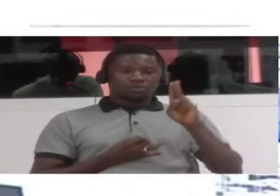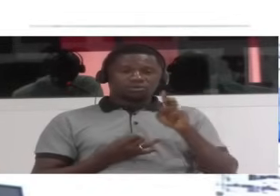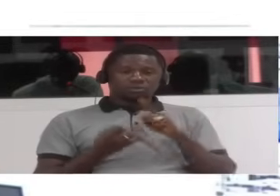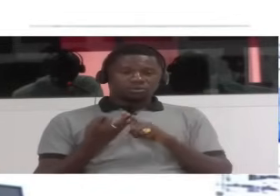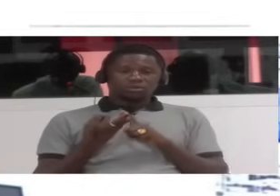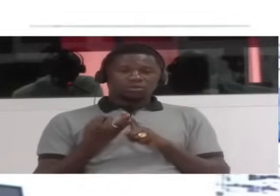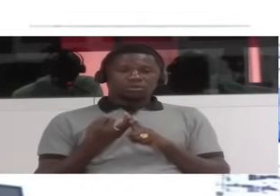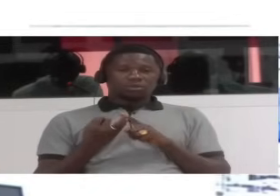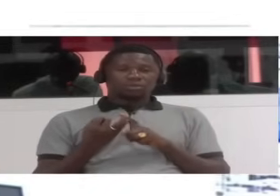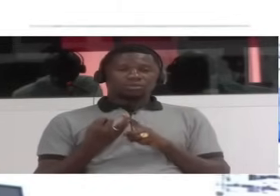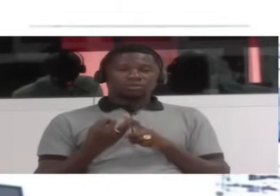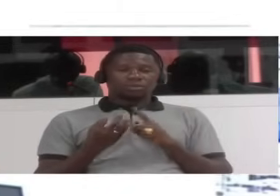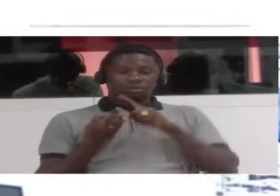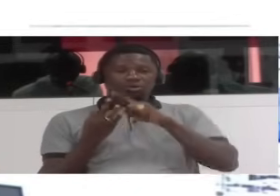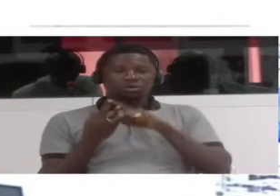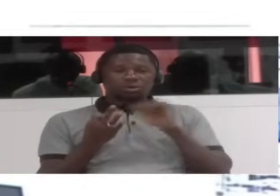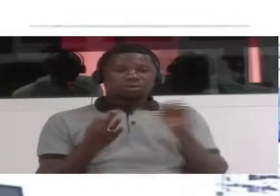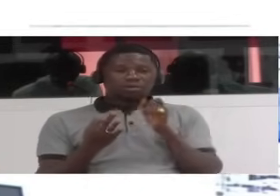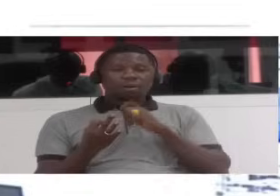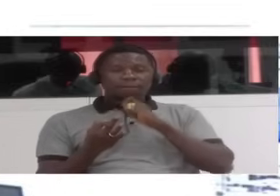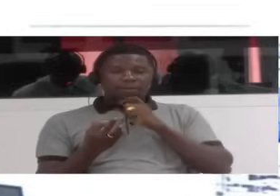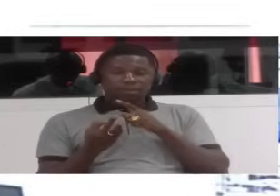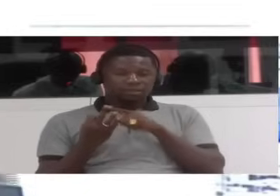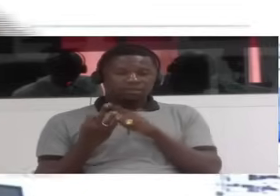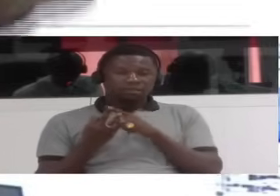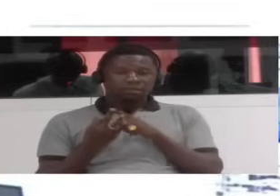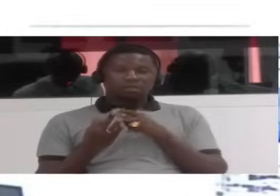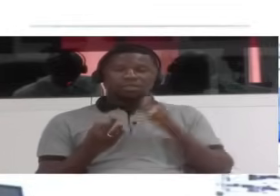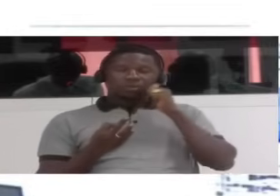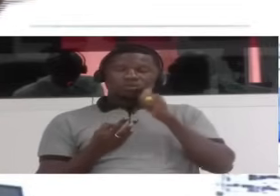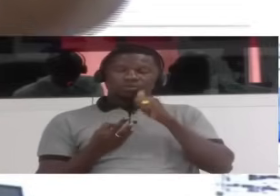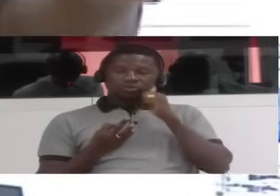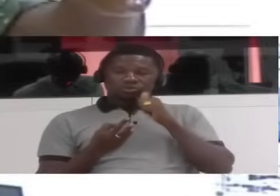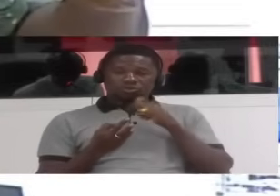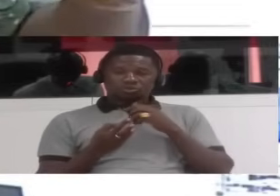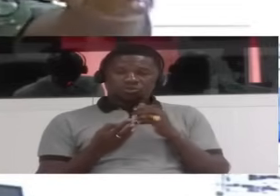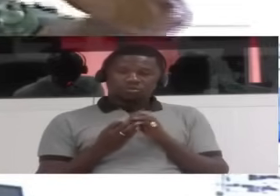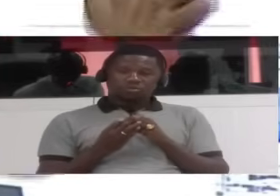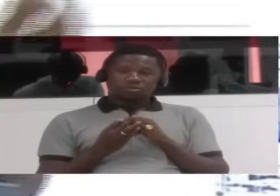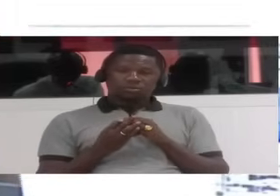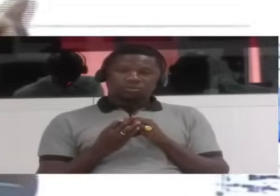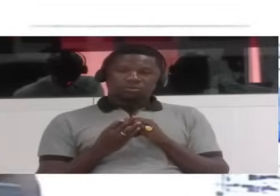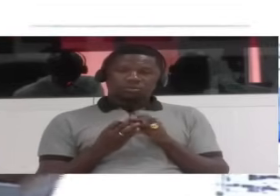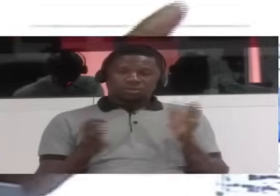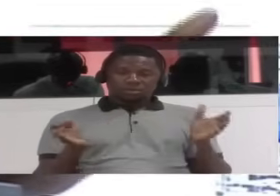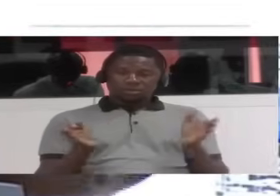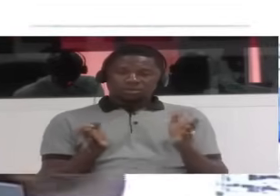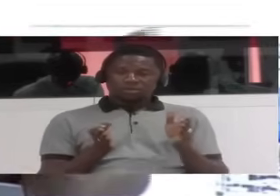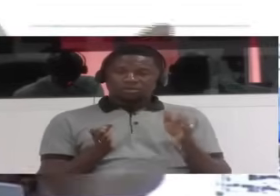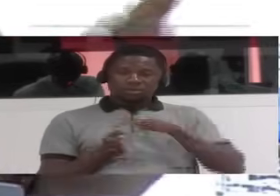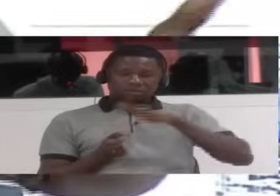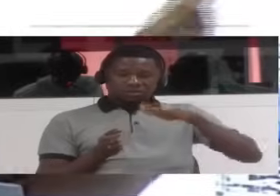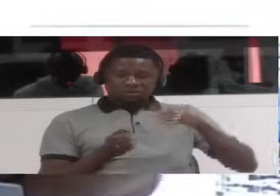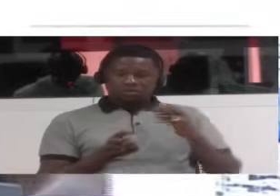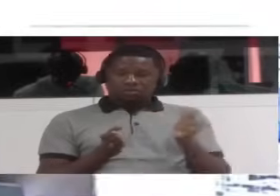marabout. I don't know what he was, a marabout, something of that nature. He used to gather the Talibans to go to people